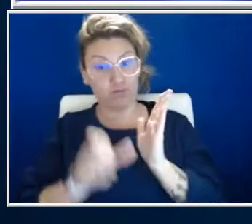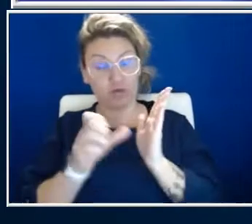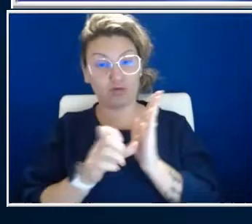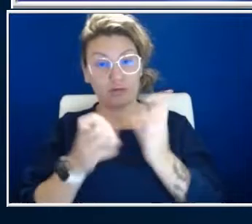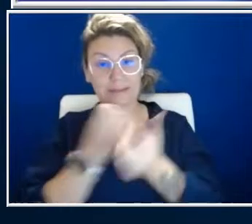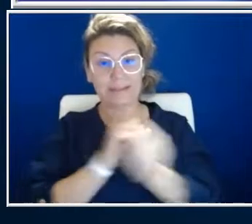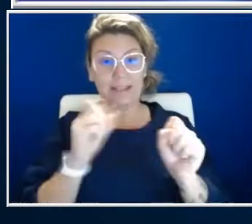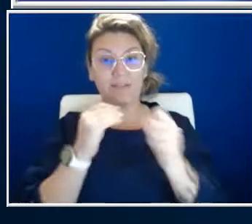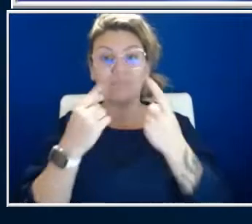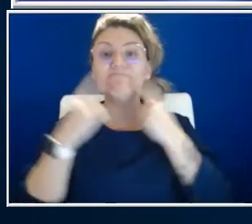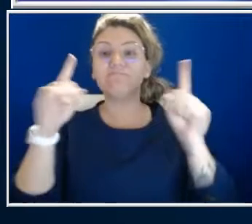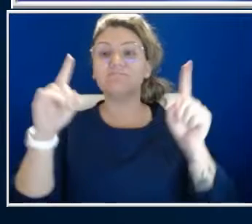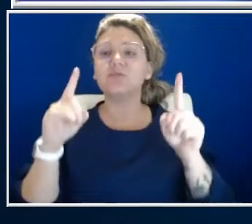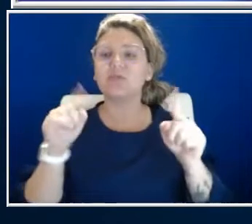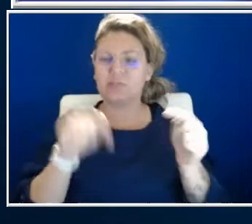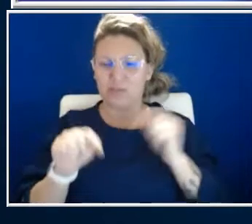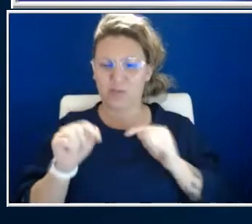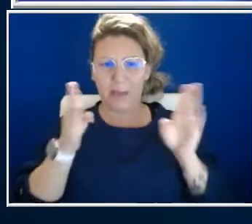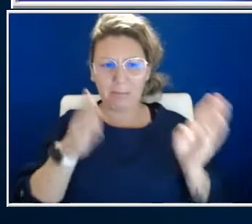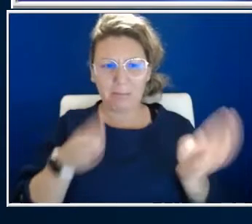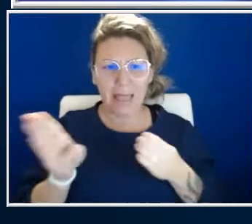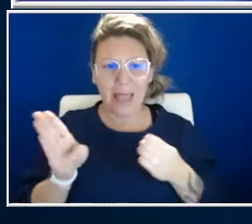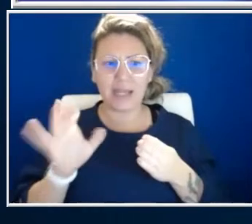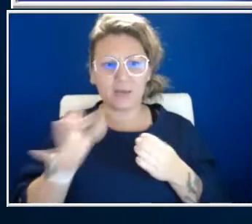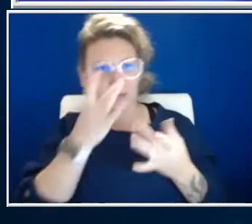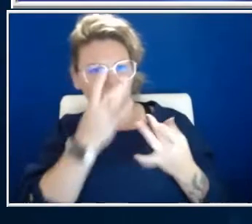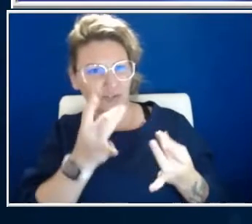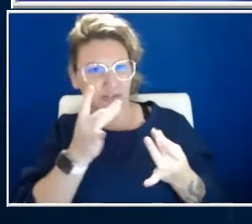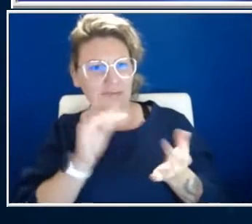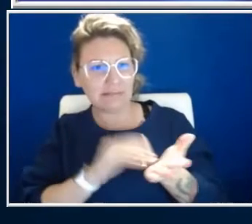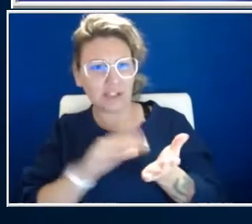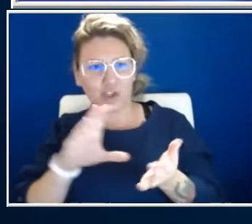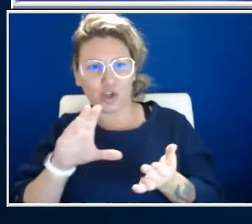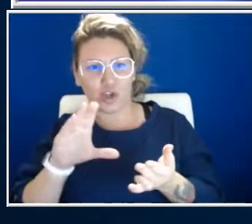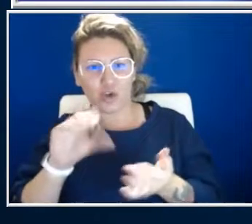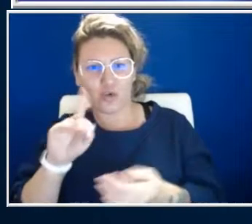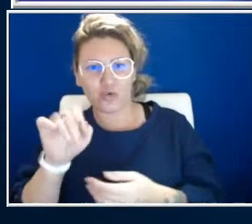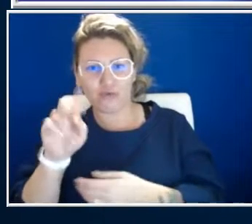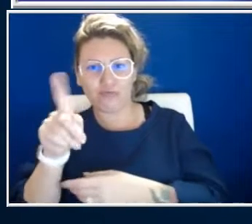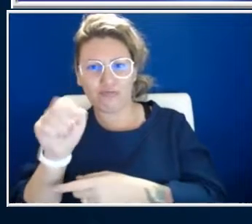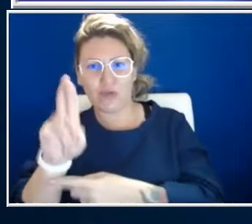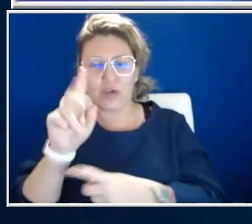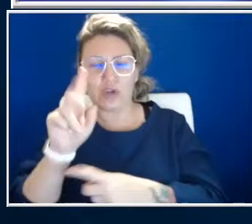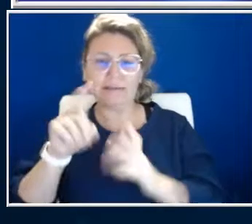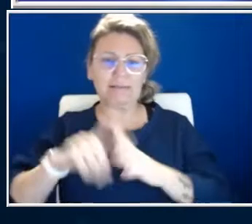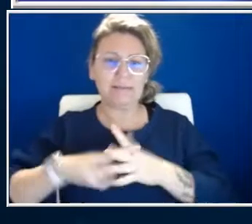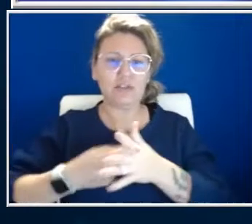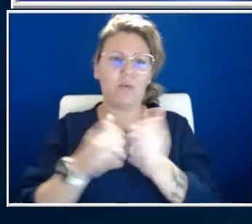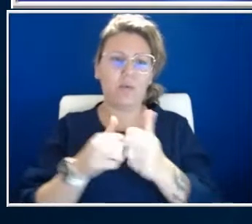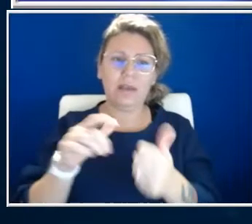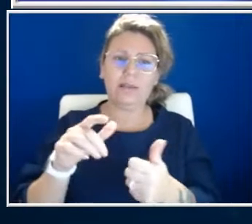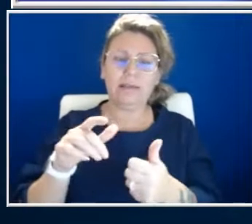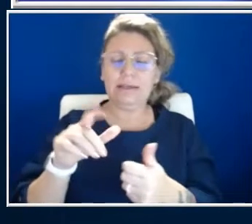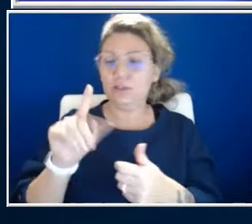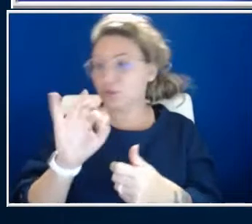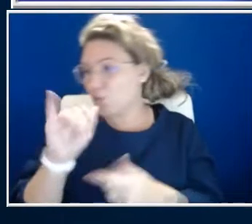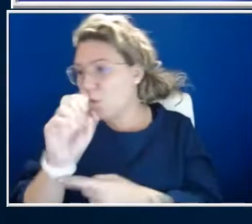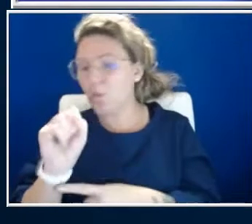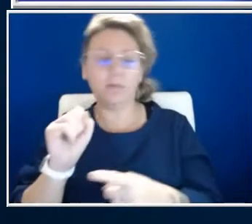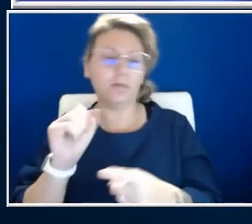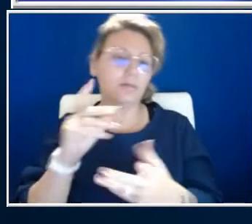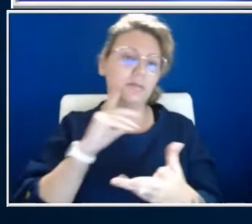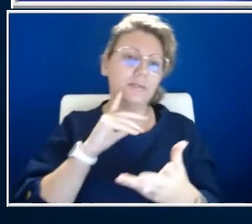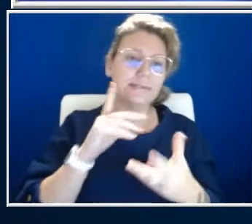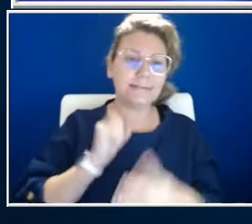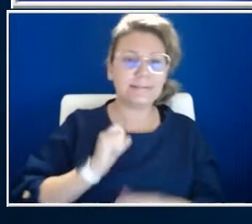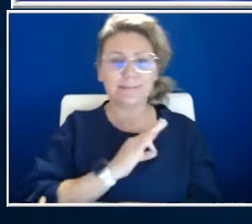back to the planning, because this is interesting. And Dr. Kumer, you said, you know, it starts with, you know, we got to start with instruments and the staff, and this is all happening during a pandemic, and I know this